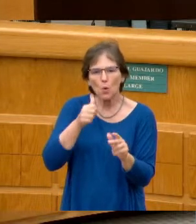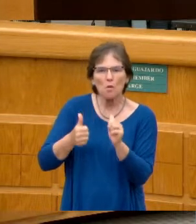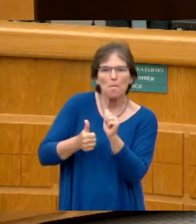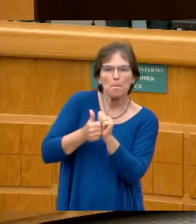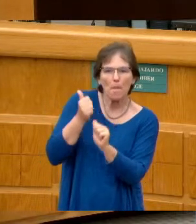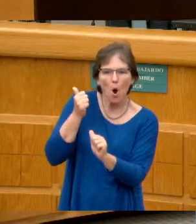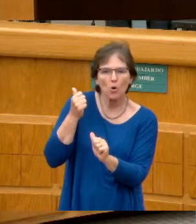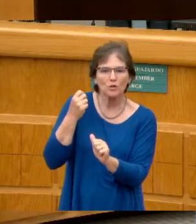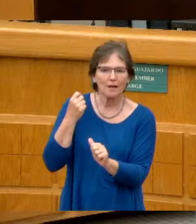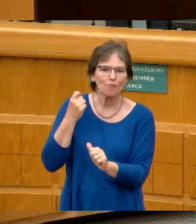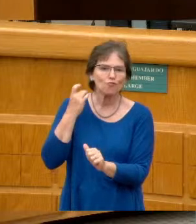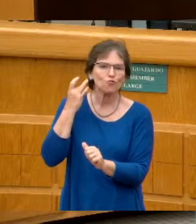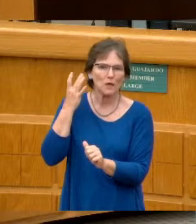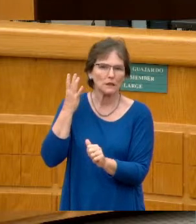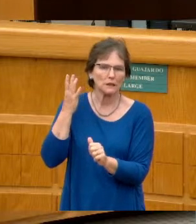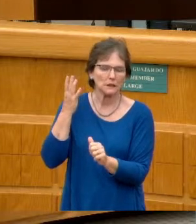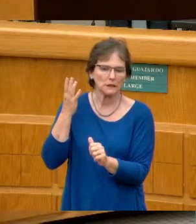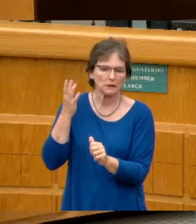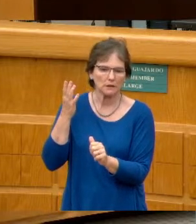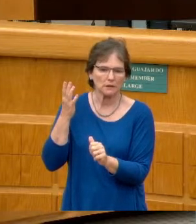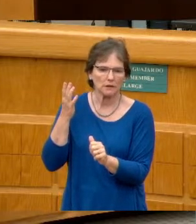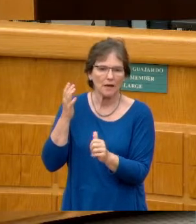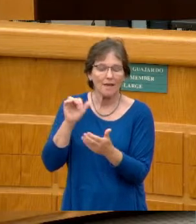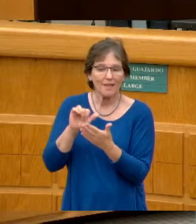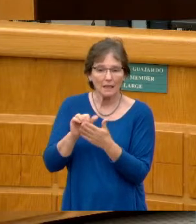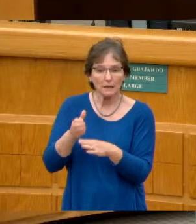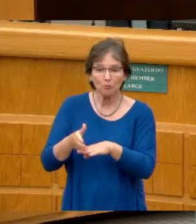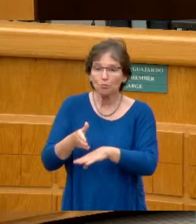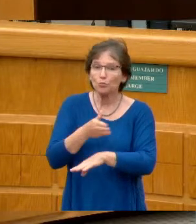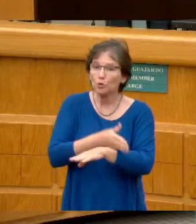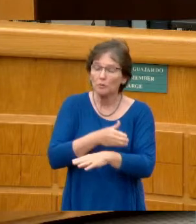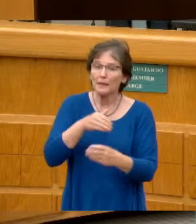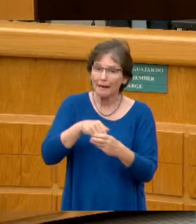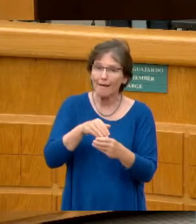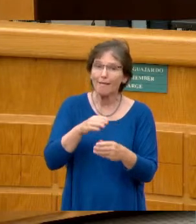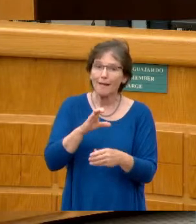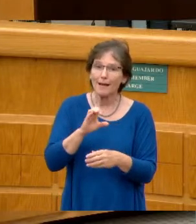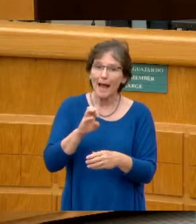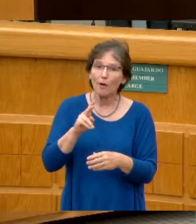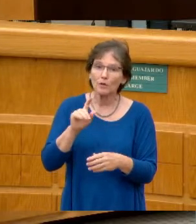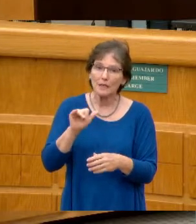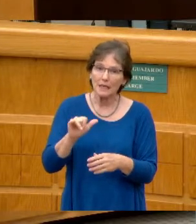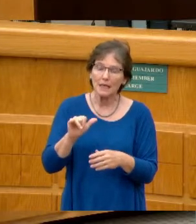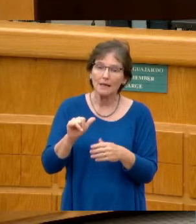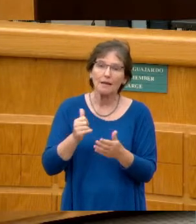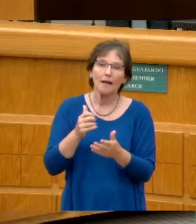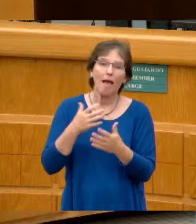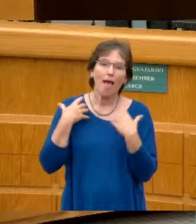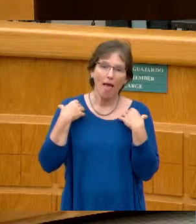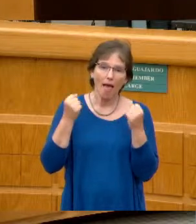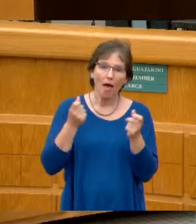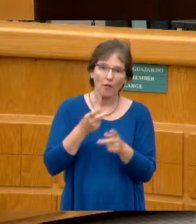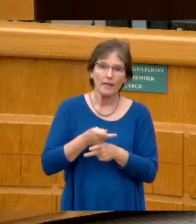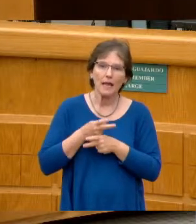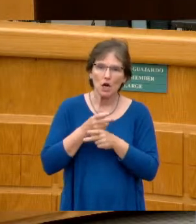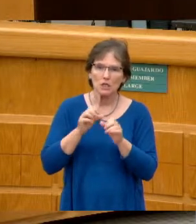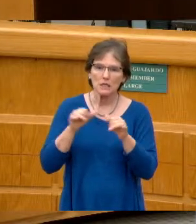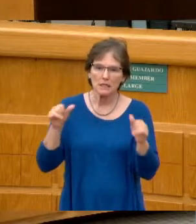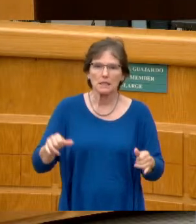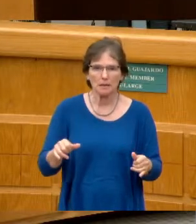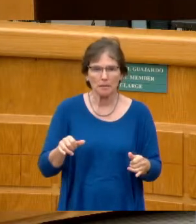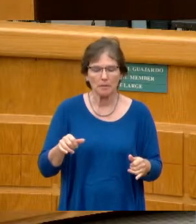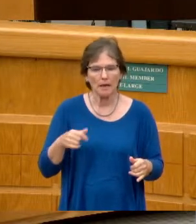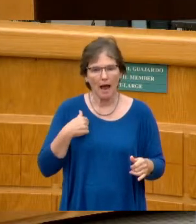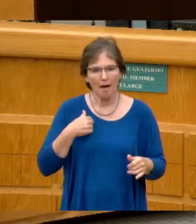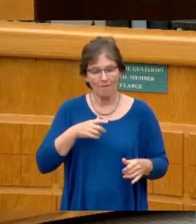So, again, we have put into action those important tools. So when vaccines are available, we're going to